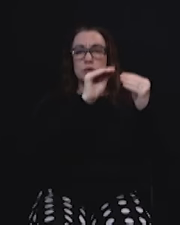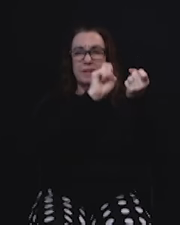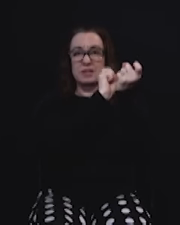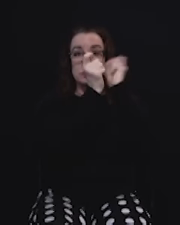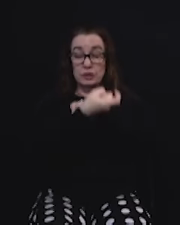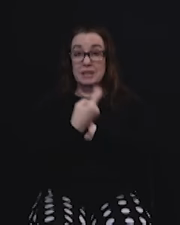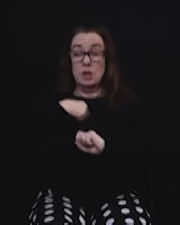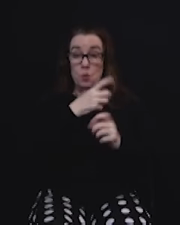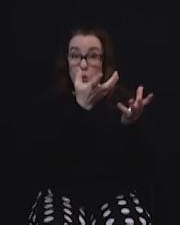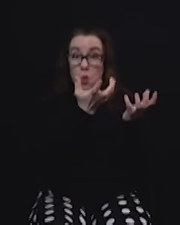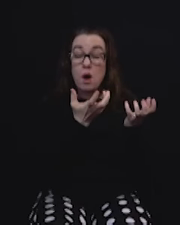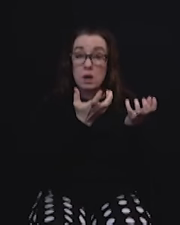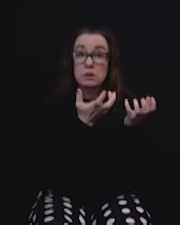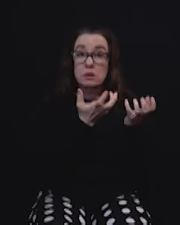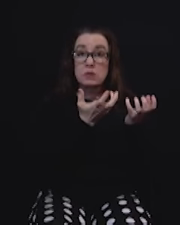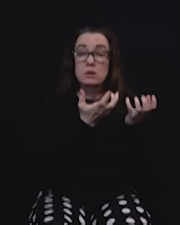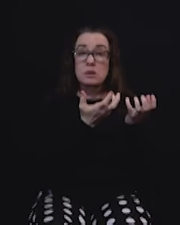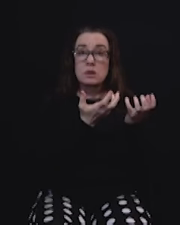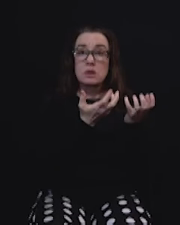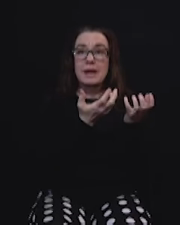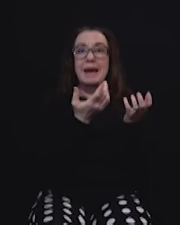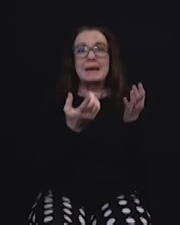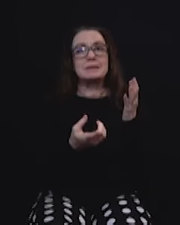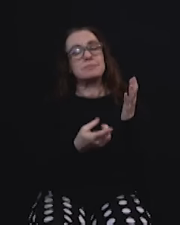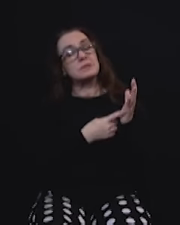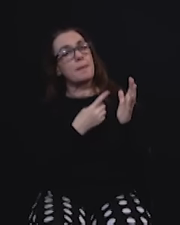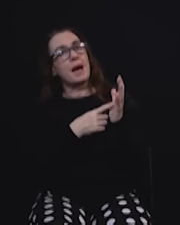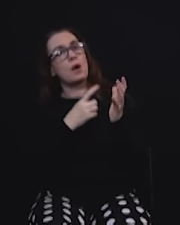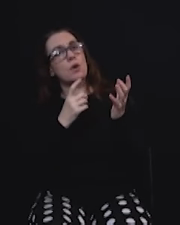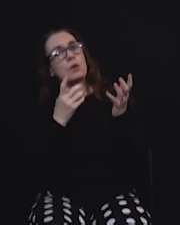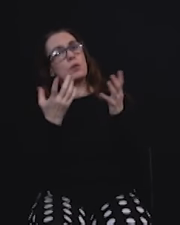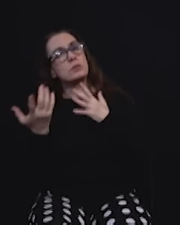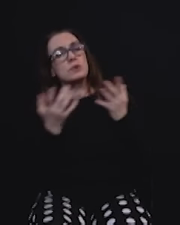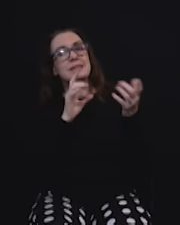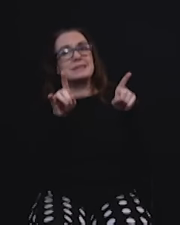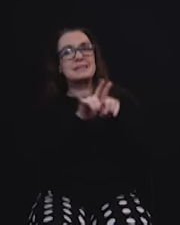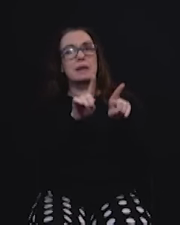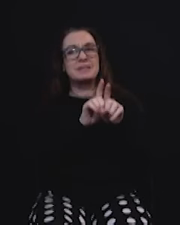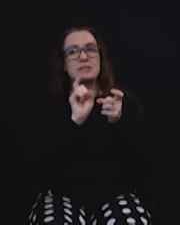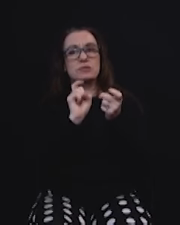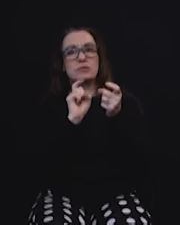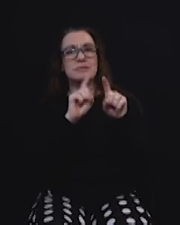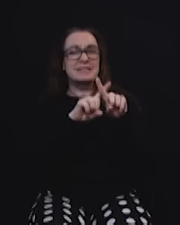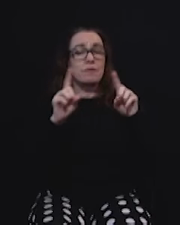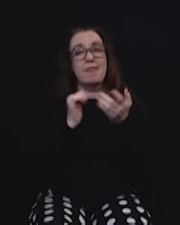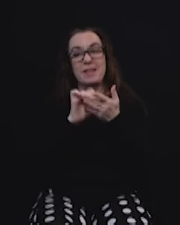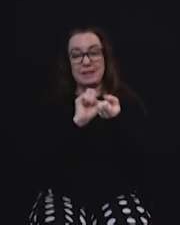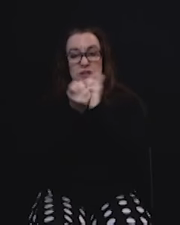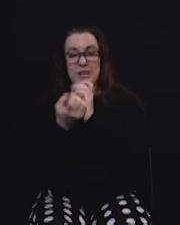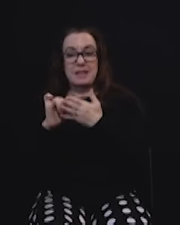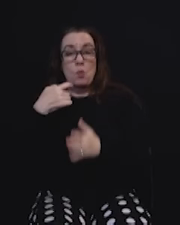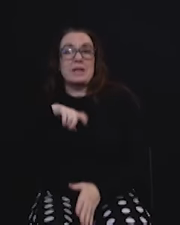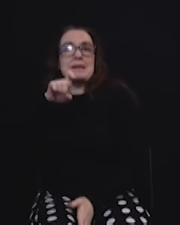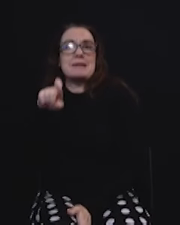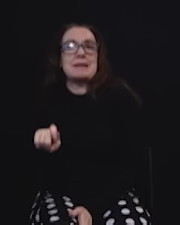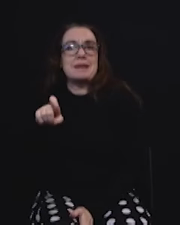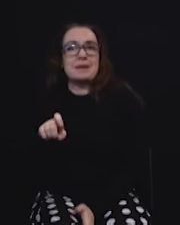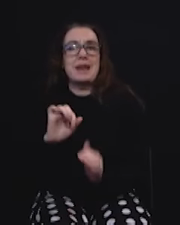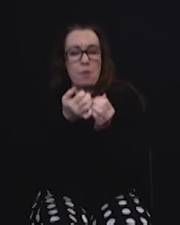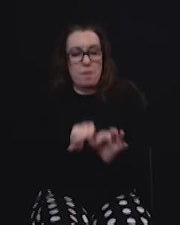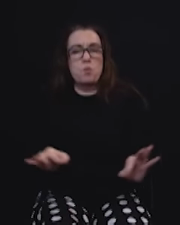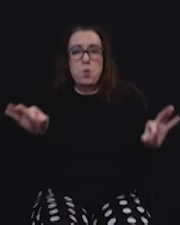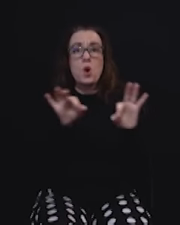change that we want. And somehow, in some ways, that's the same, and sometimes it's different than the change that we need, and how important